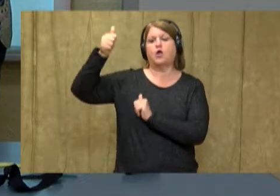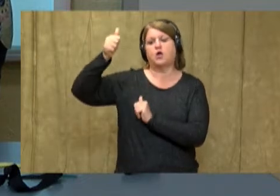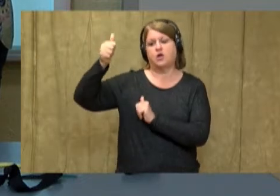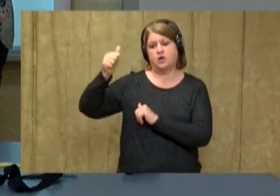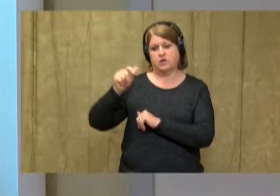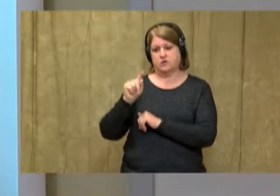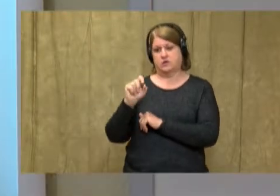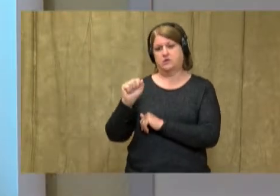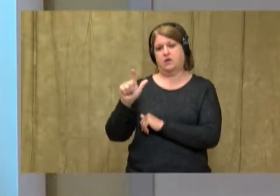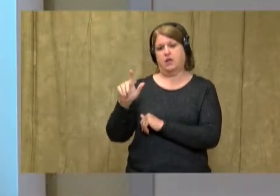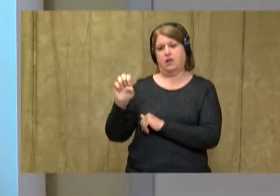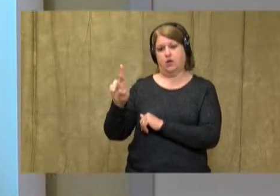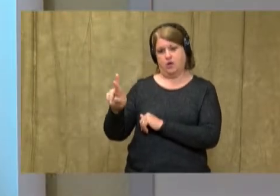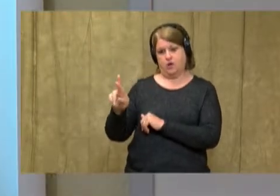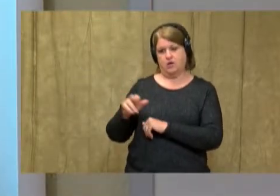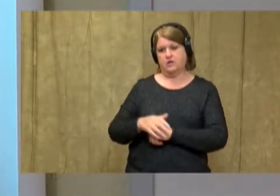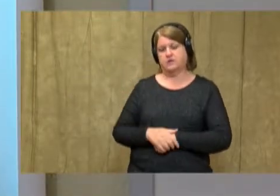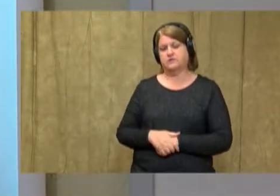than the red.